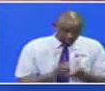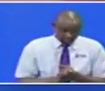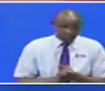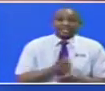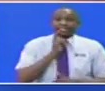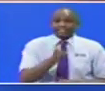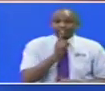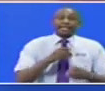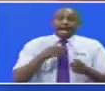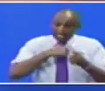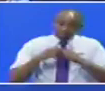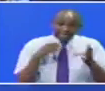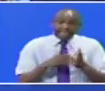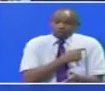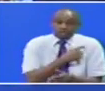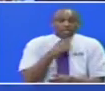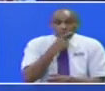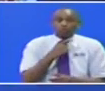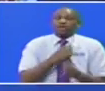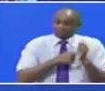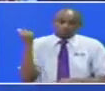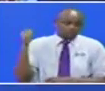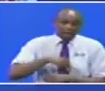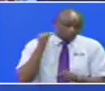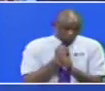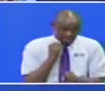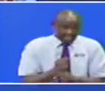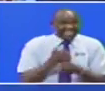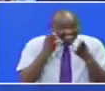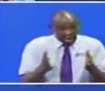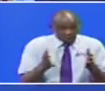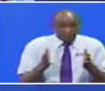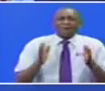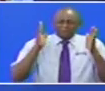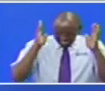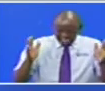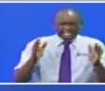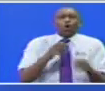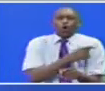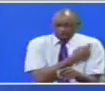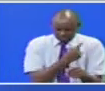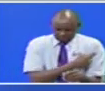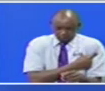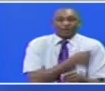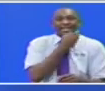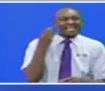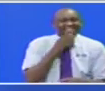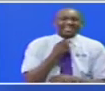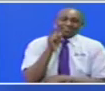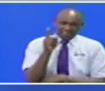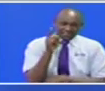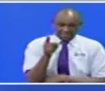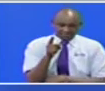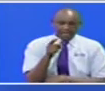disciplinary action against doctors who do not return to work, and the country's biggest referral hospital, the Kenyatta National Hospital,